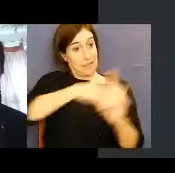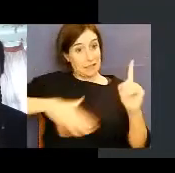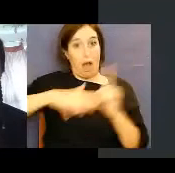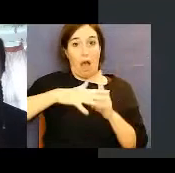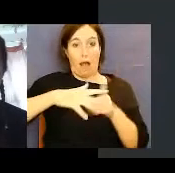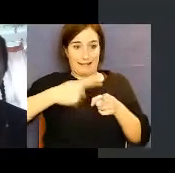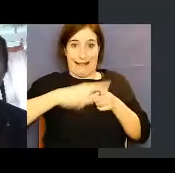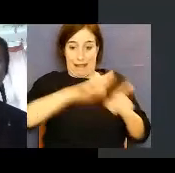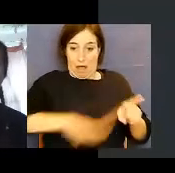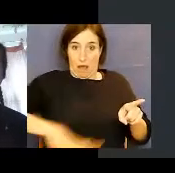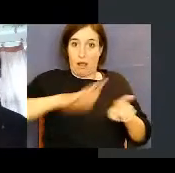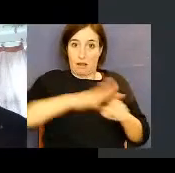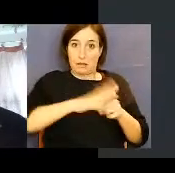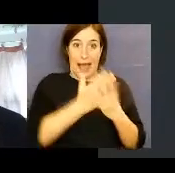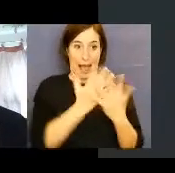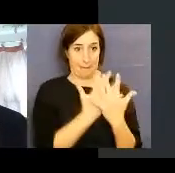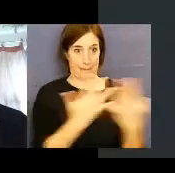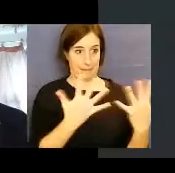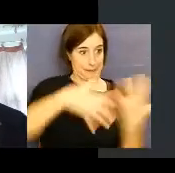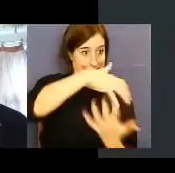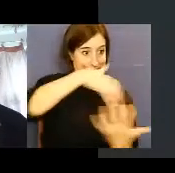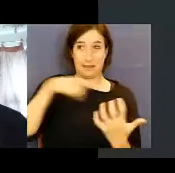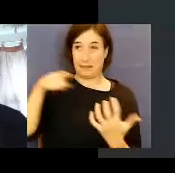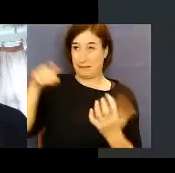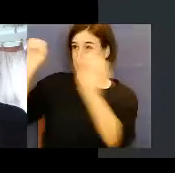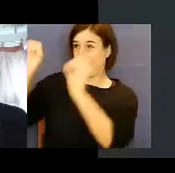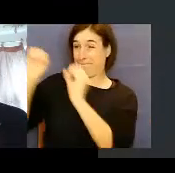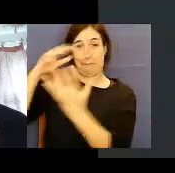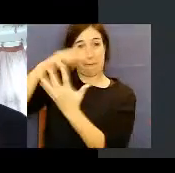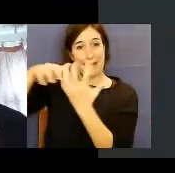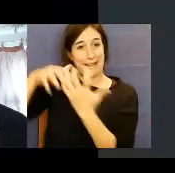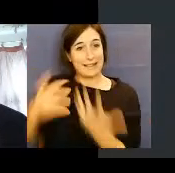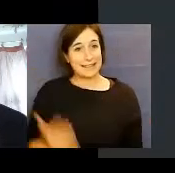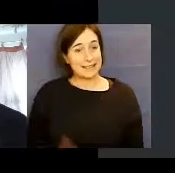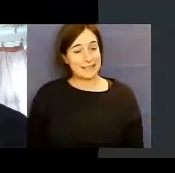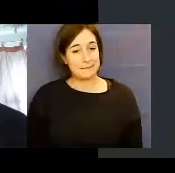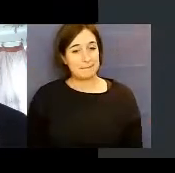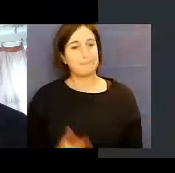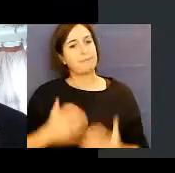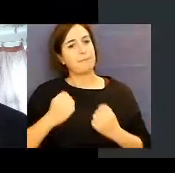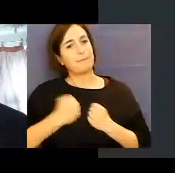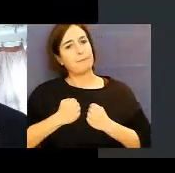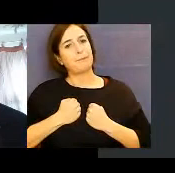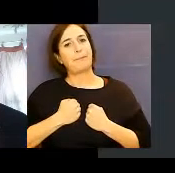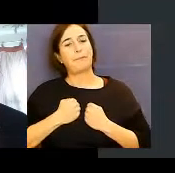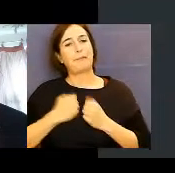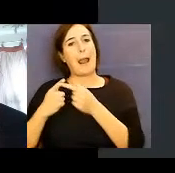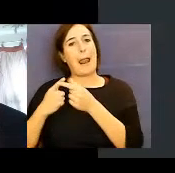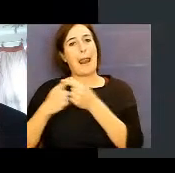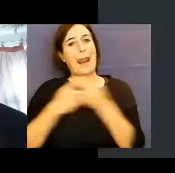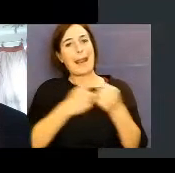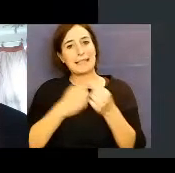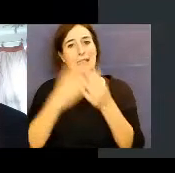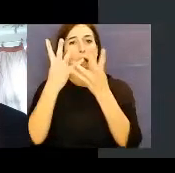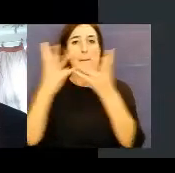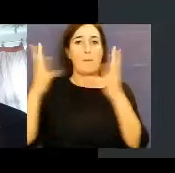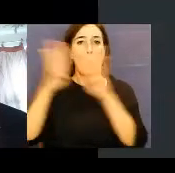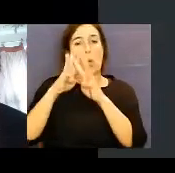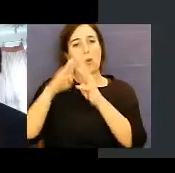the Leaderboard Academy is about trying to tackle that underrepresentation. It's very much a positive